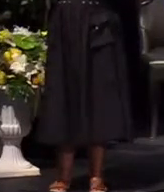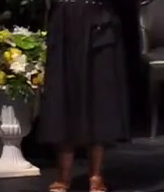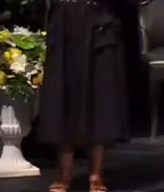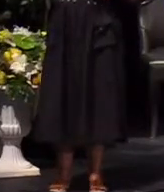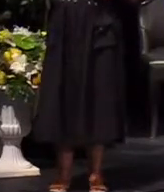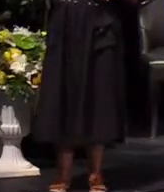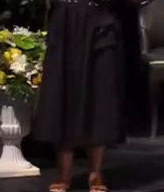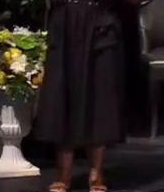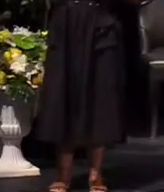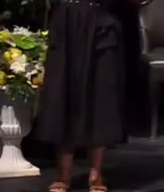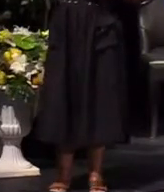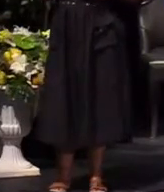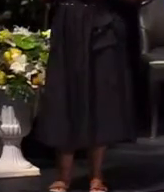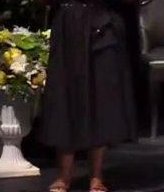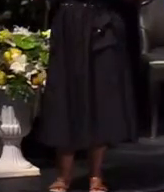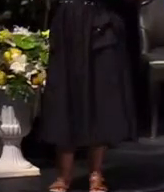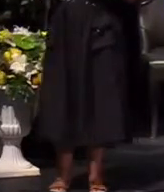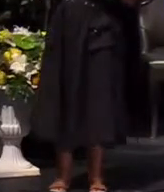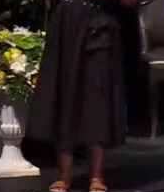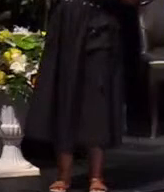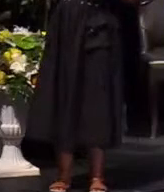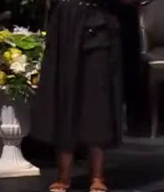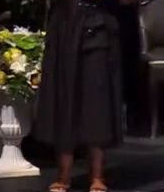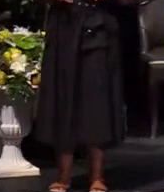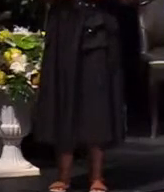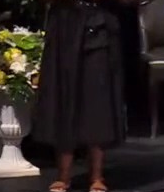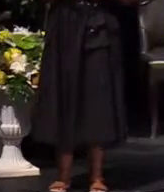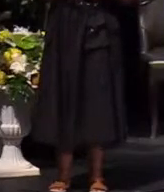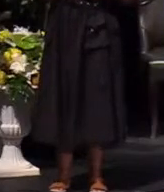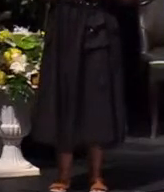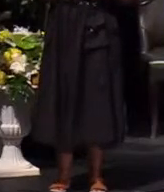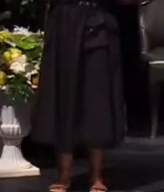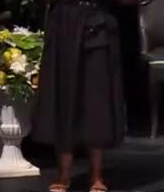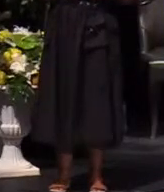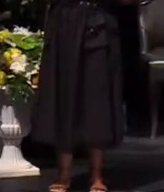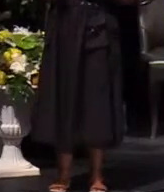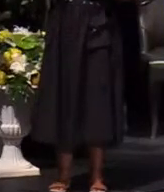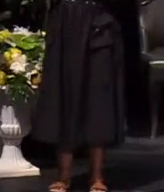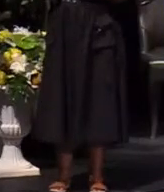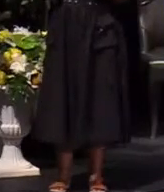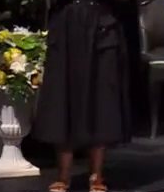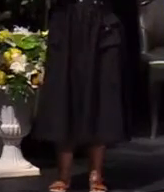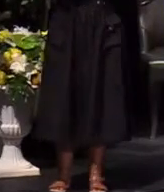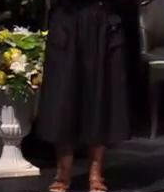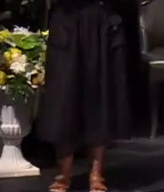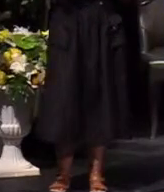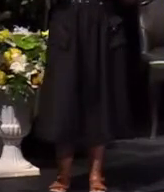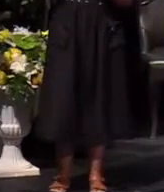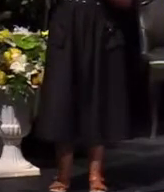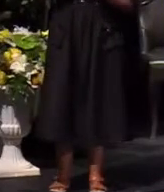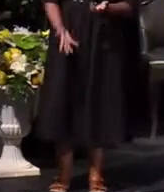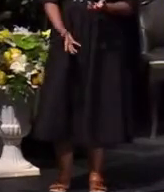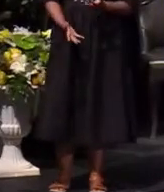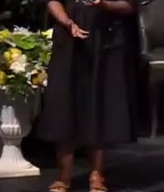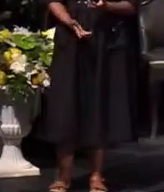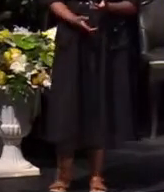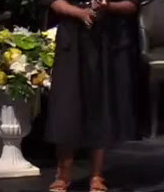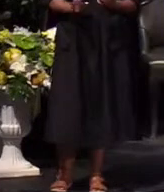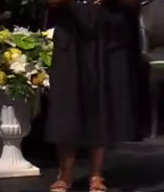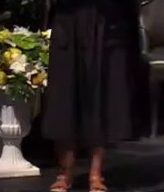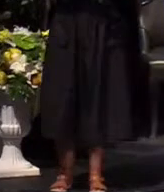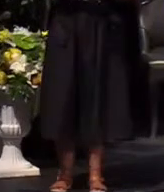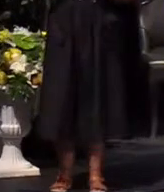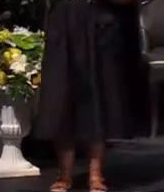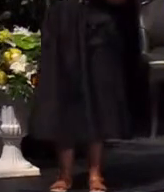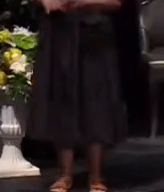a black woman with a white person which also fits very well with what I call nationalism nationalism of Fools and we don't engage